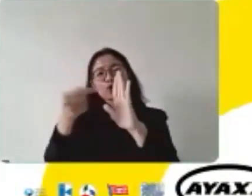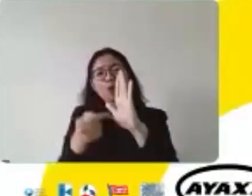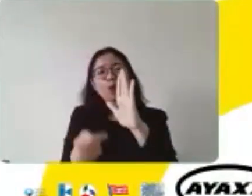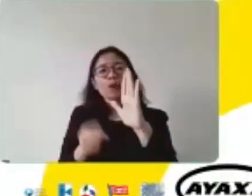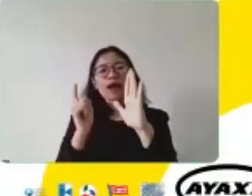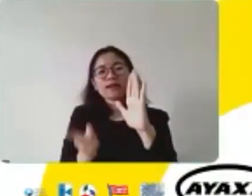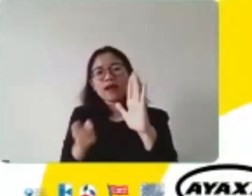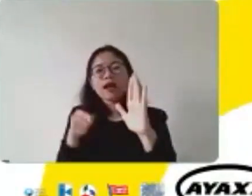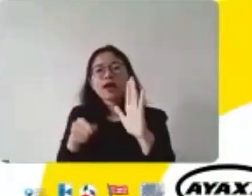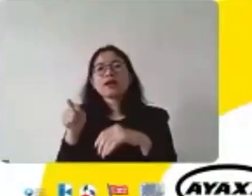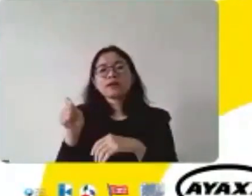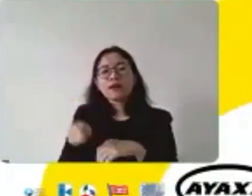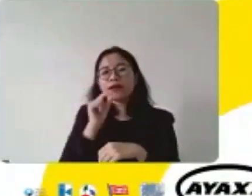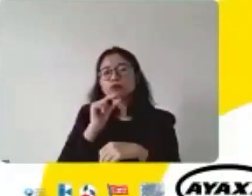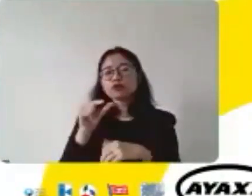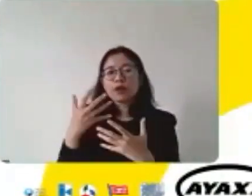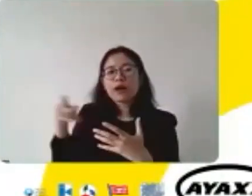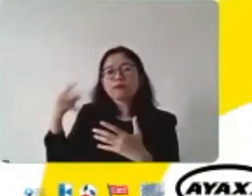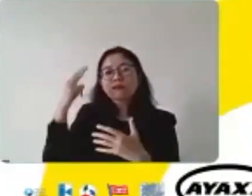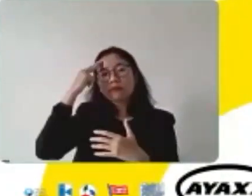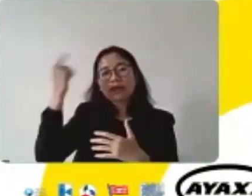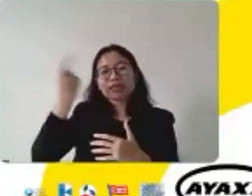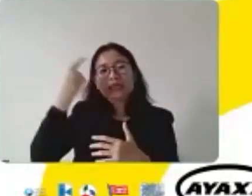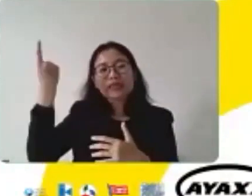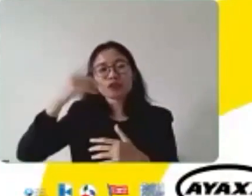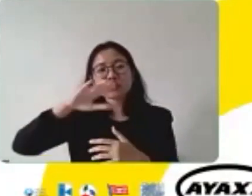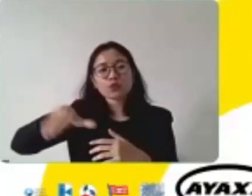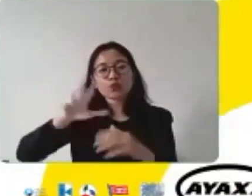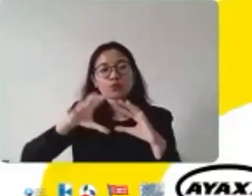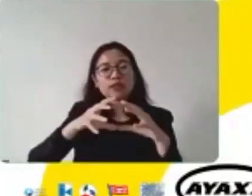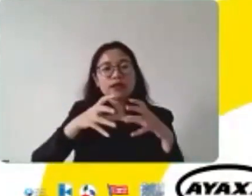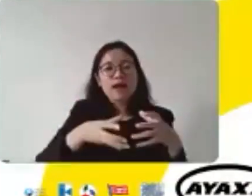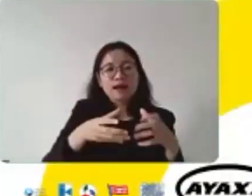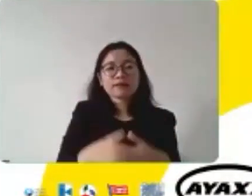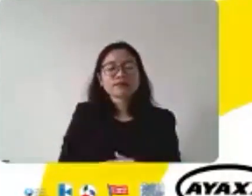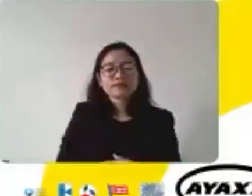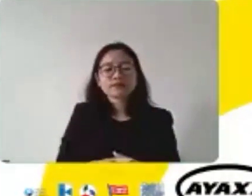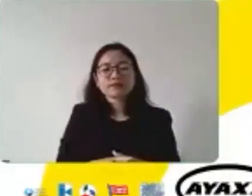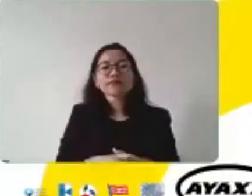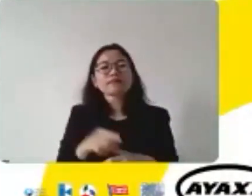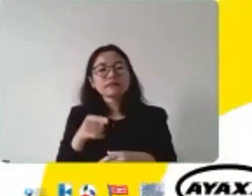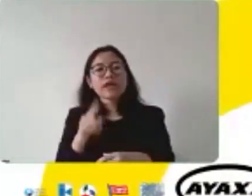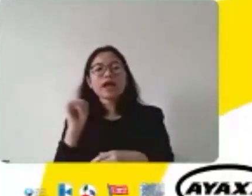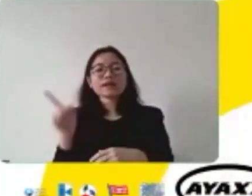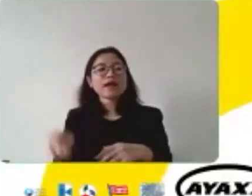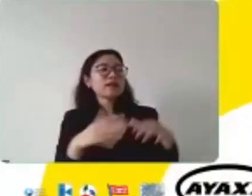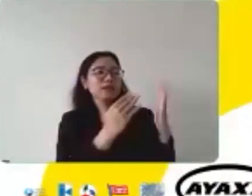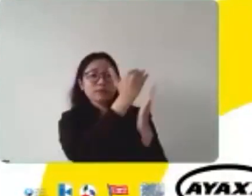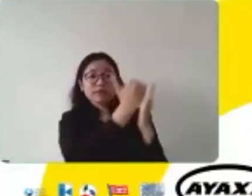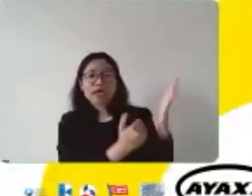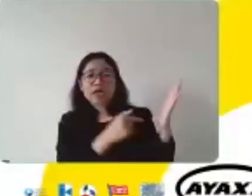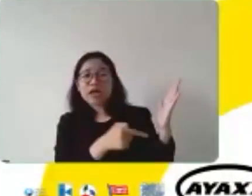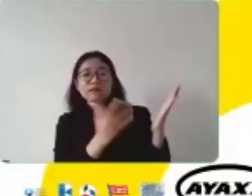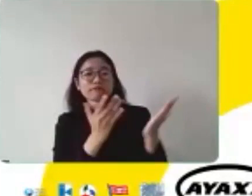again, political as well as public will to take action. And many times these data don't need